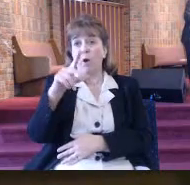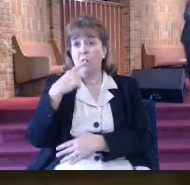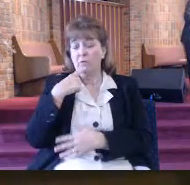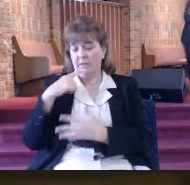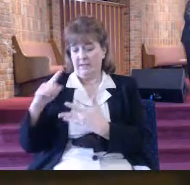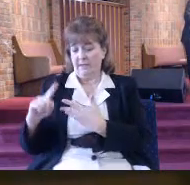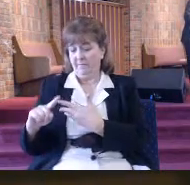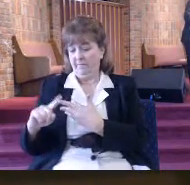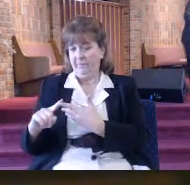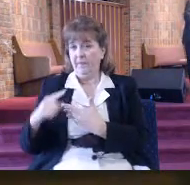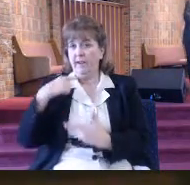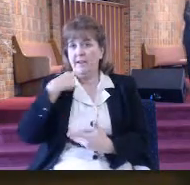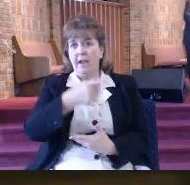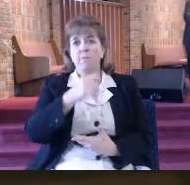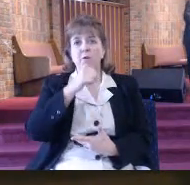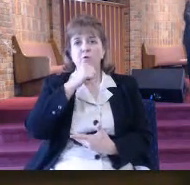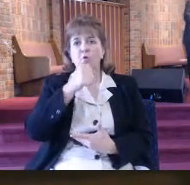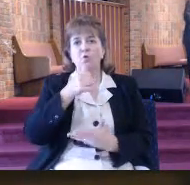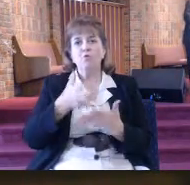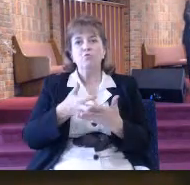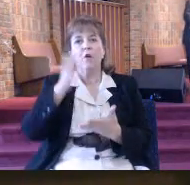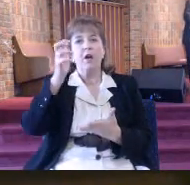What did the rich man say?